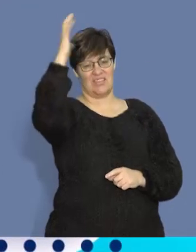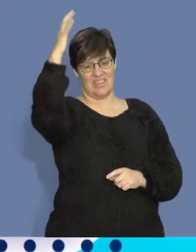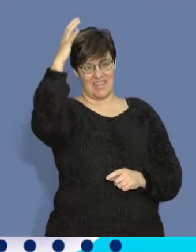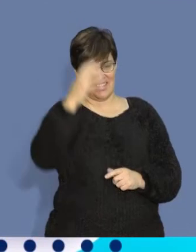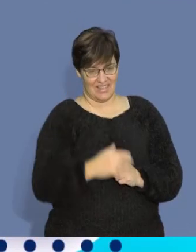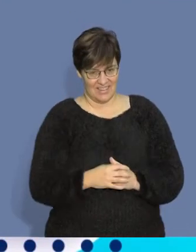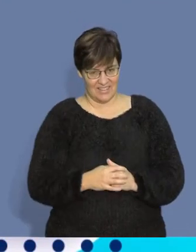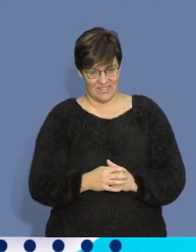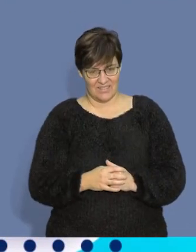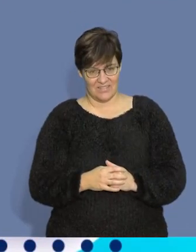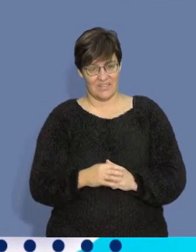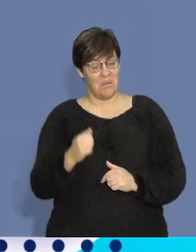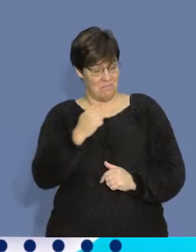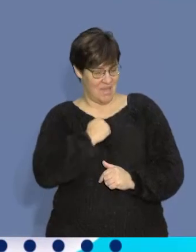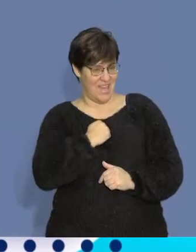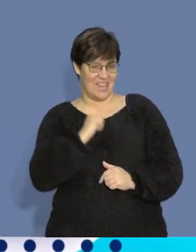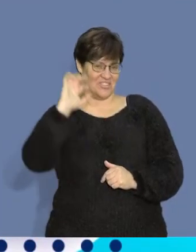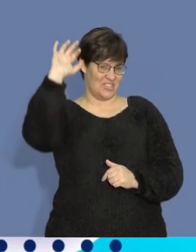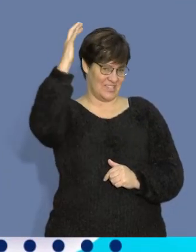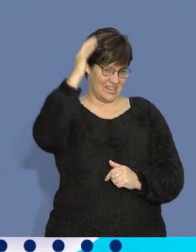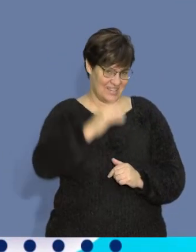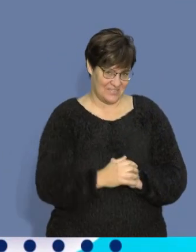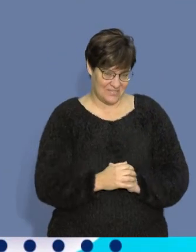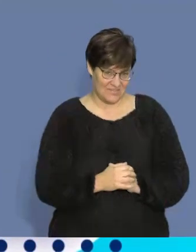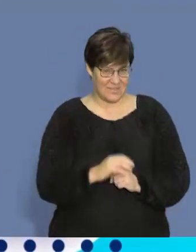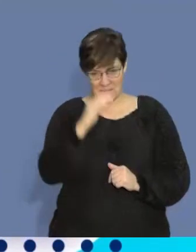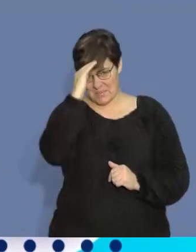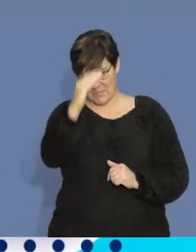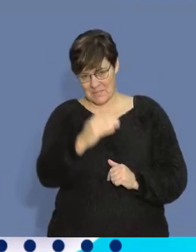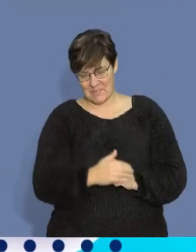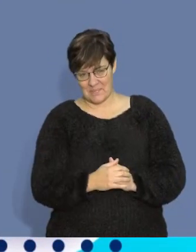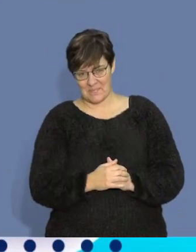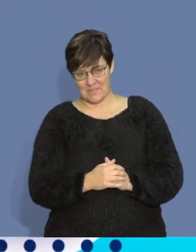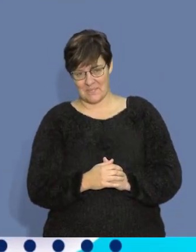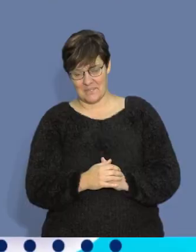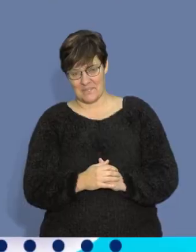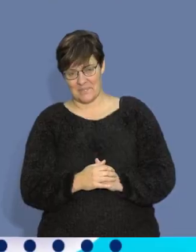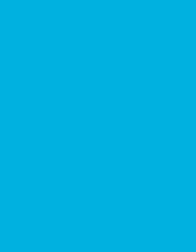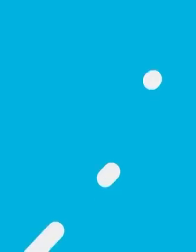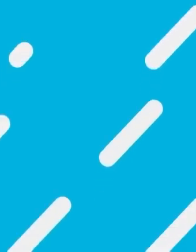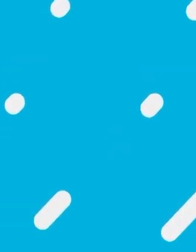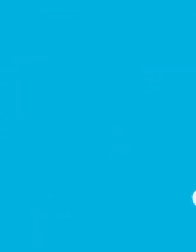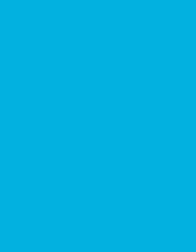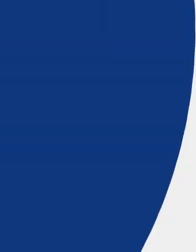to be a shining star. Ashraf's shining star. Goodbye.